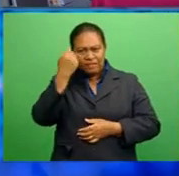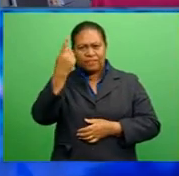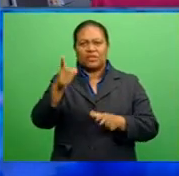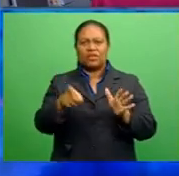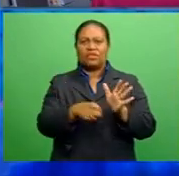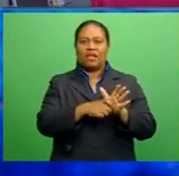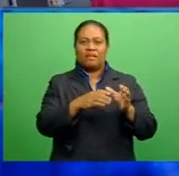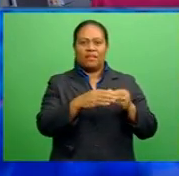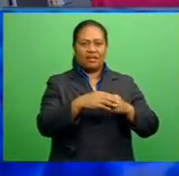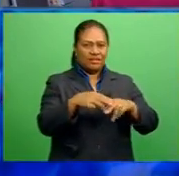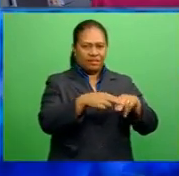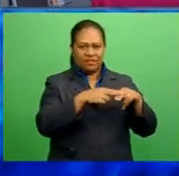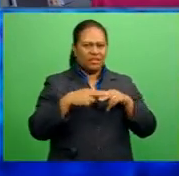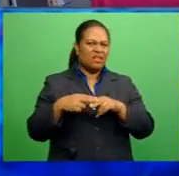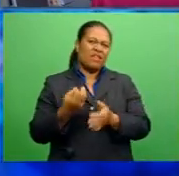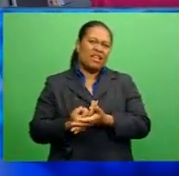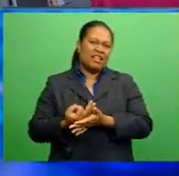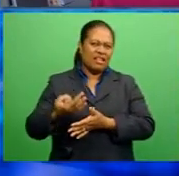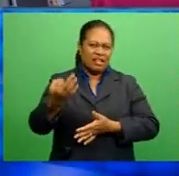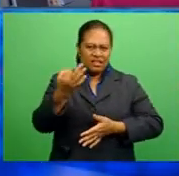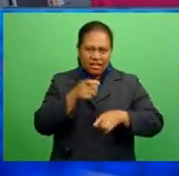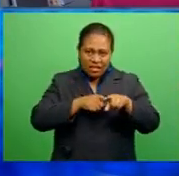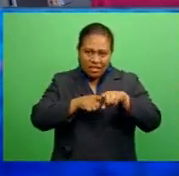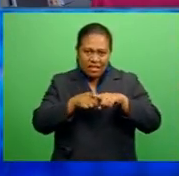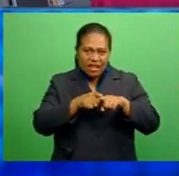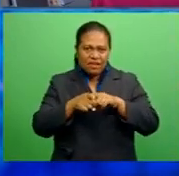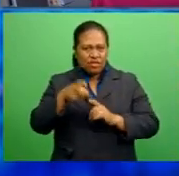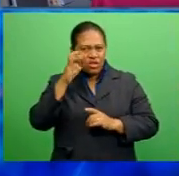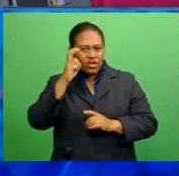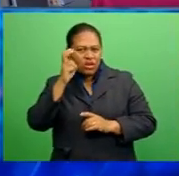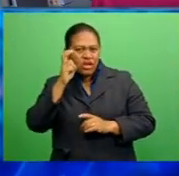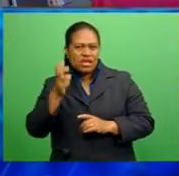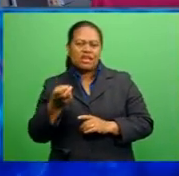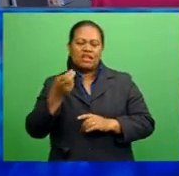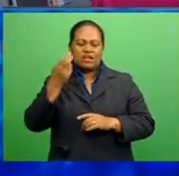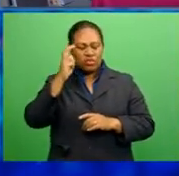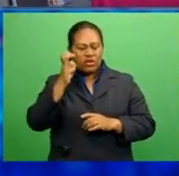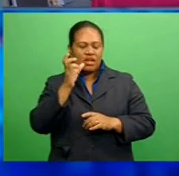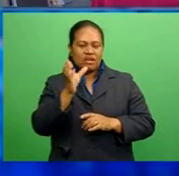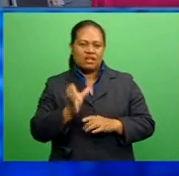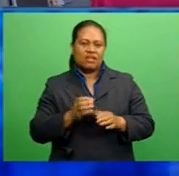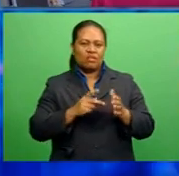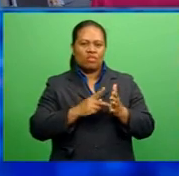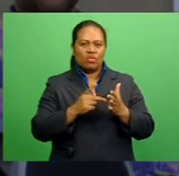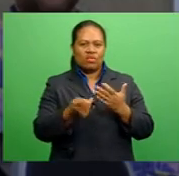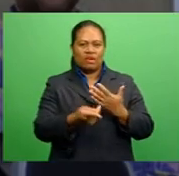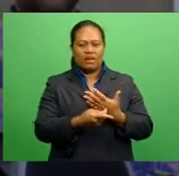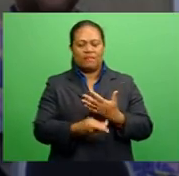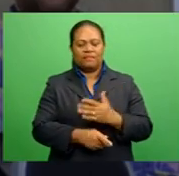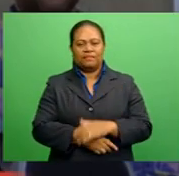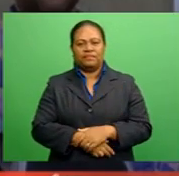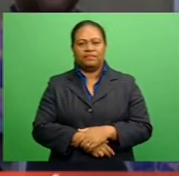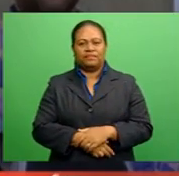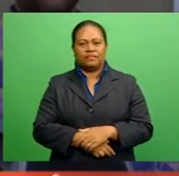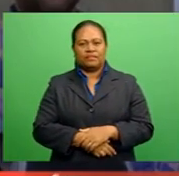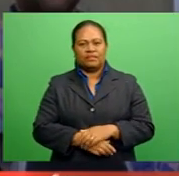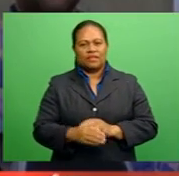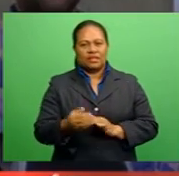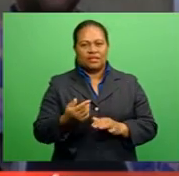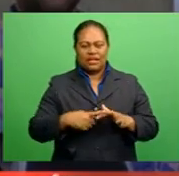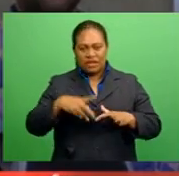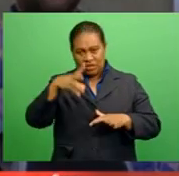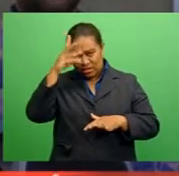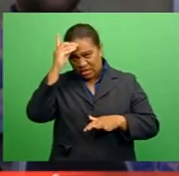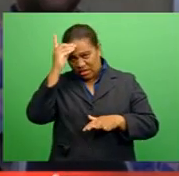Bank of Fiji for the Financial Literacy Train the Trainers program. Lina Rees with the details. The education program will